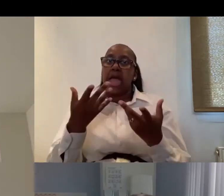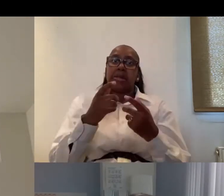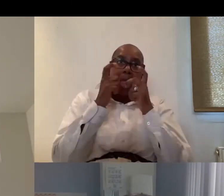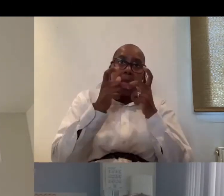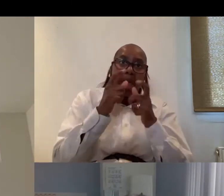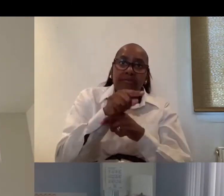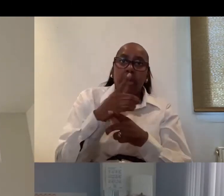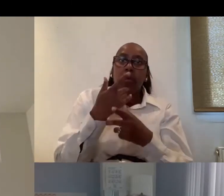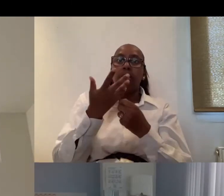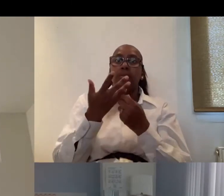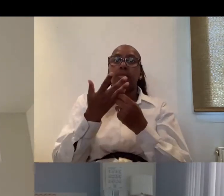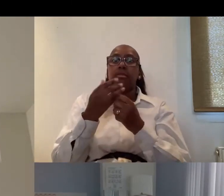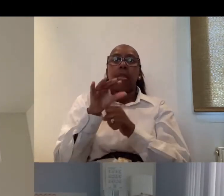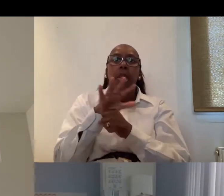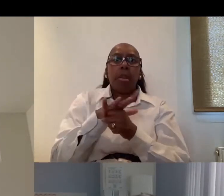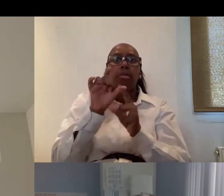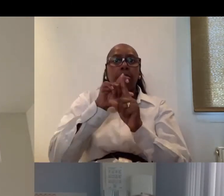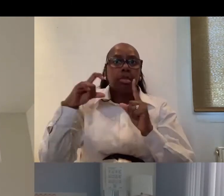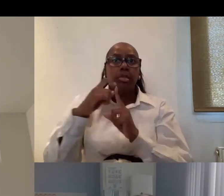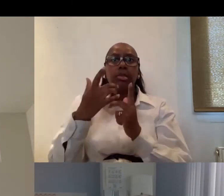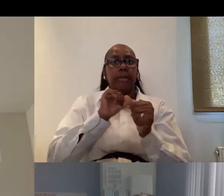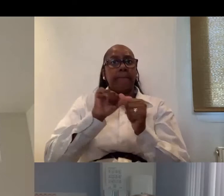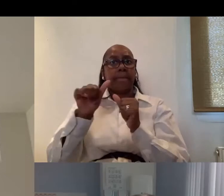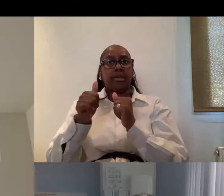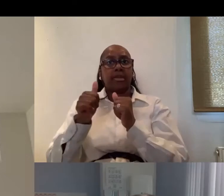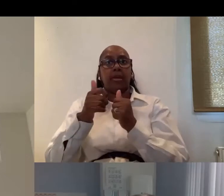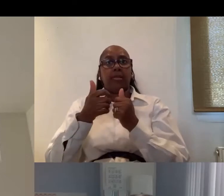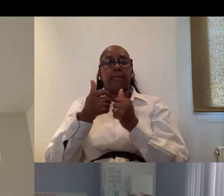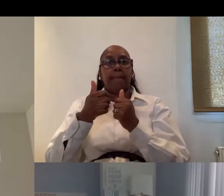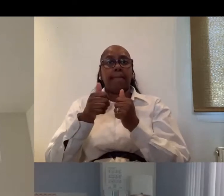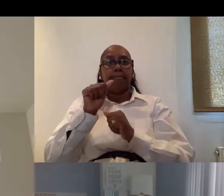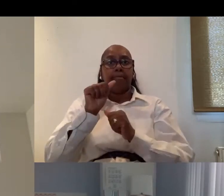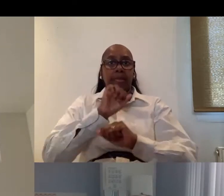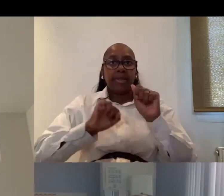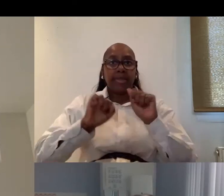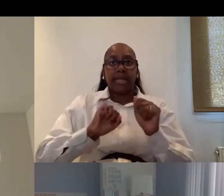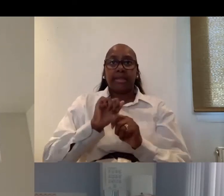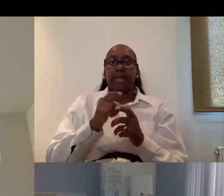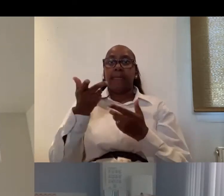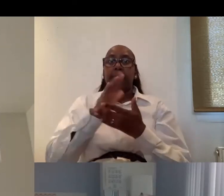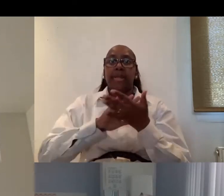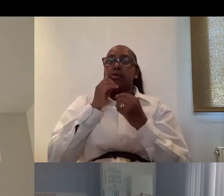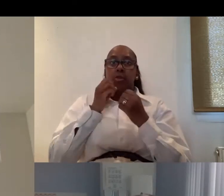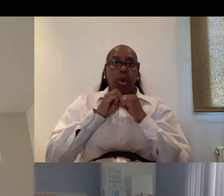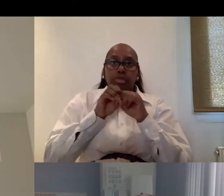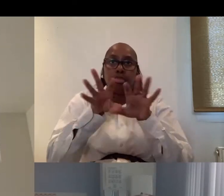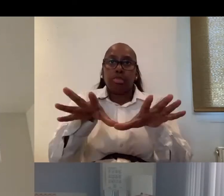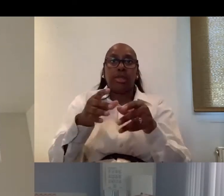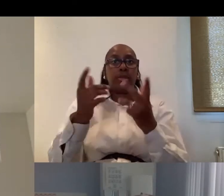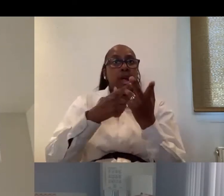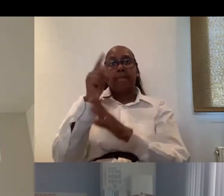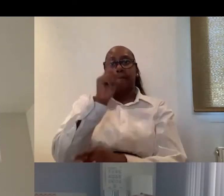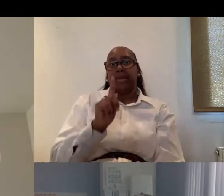for, and your local community. Because the better protected you are against COVID, the less likely you also are to transmit it to